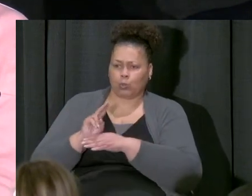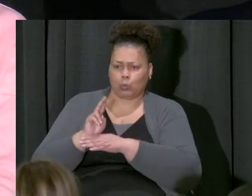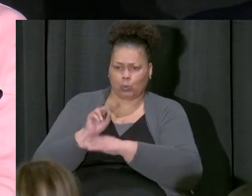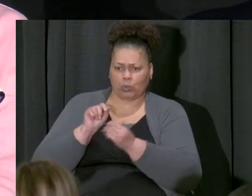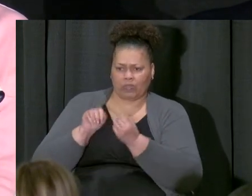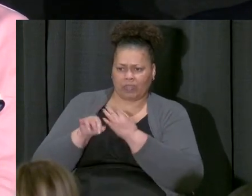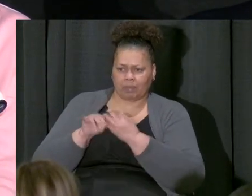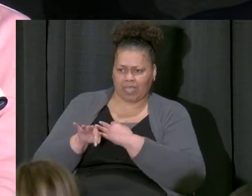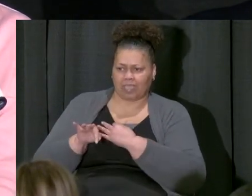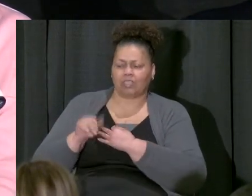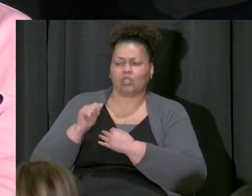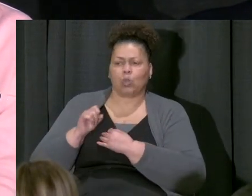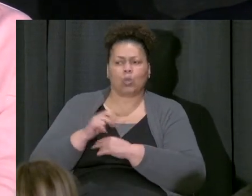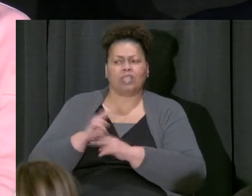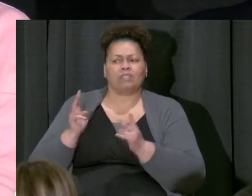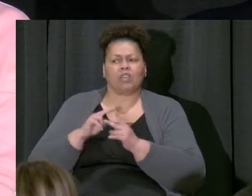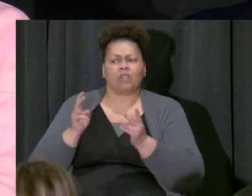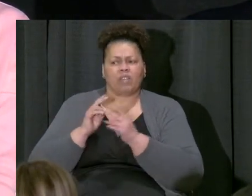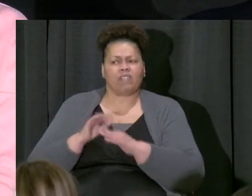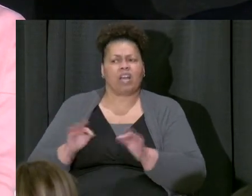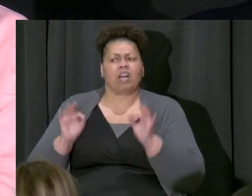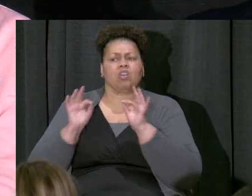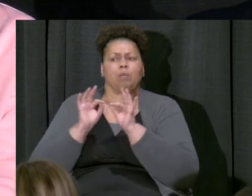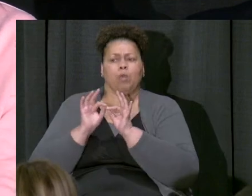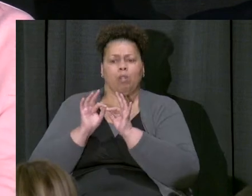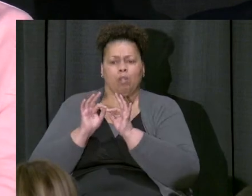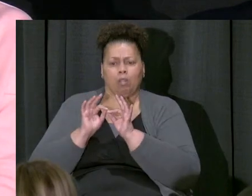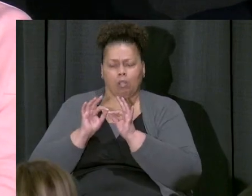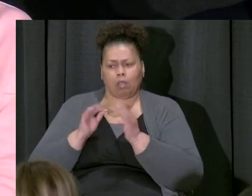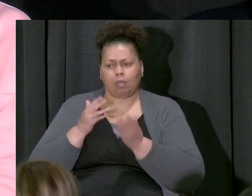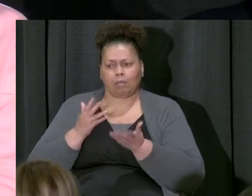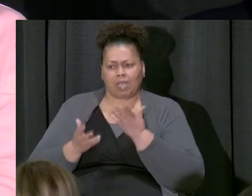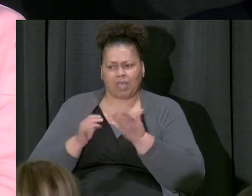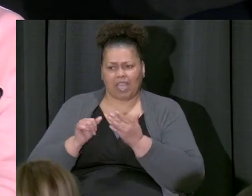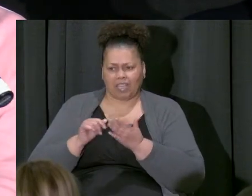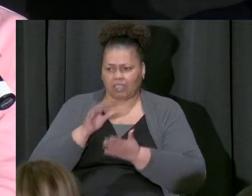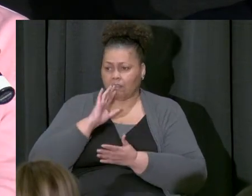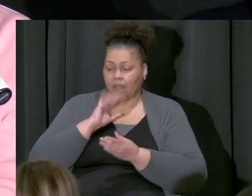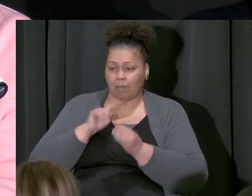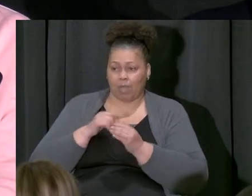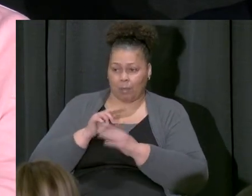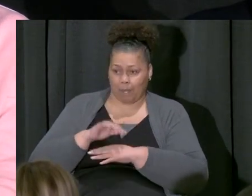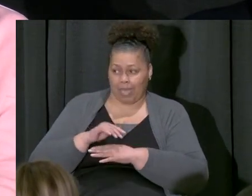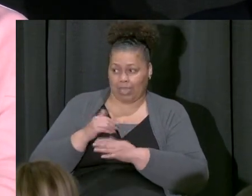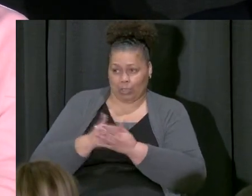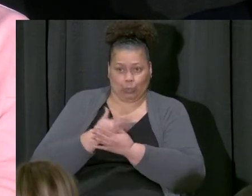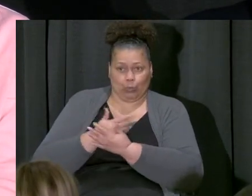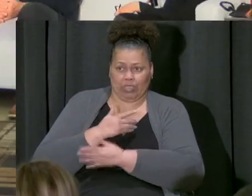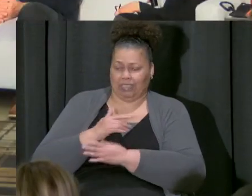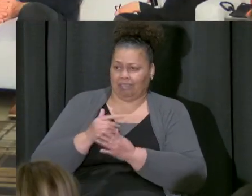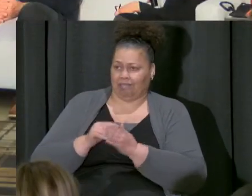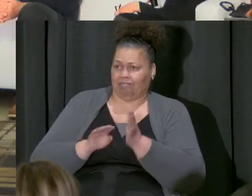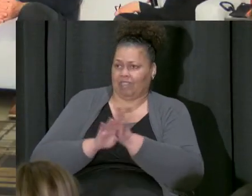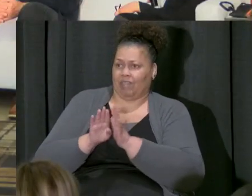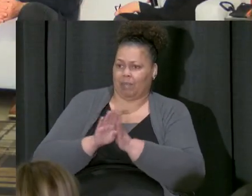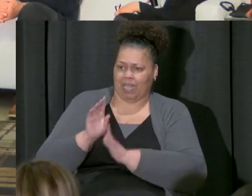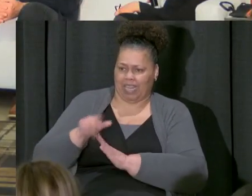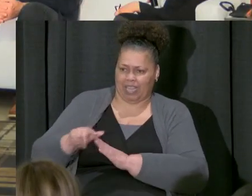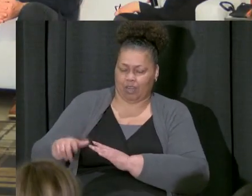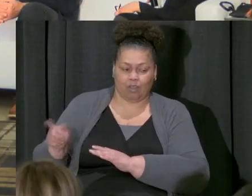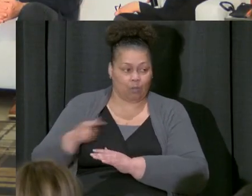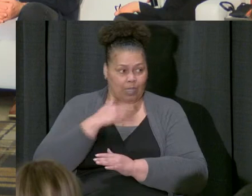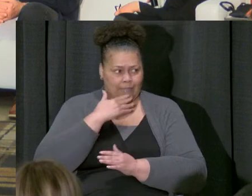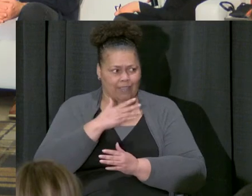feel this is very valuable. And maybe I can talk about my latest work later. Yeah, thank you. We'll come back. Great, thank you very